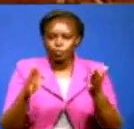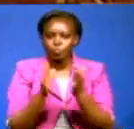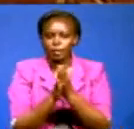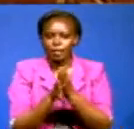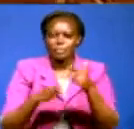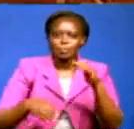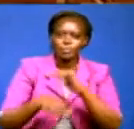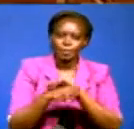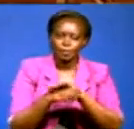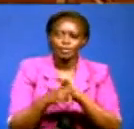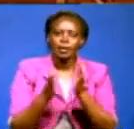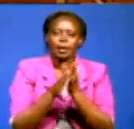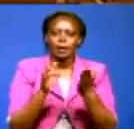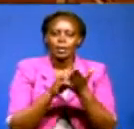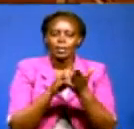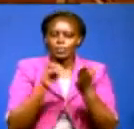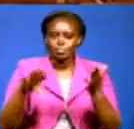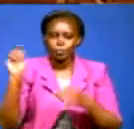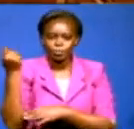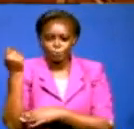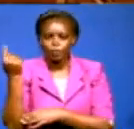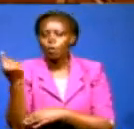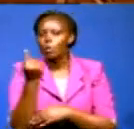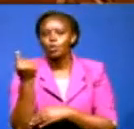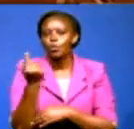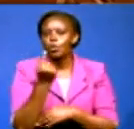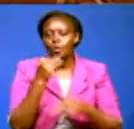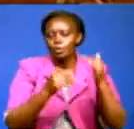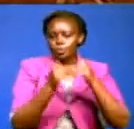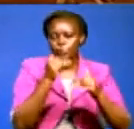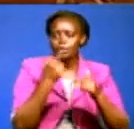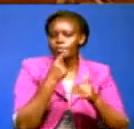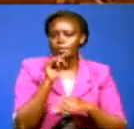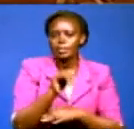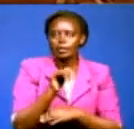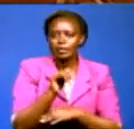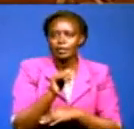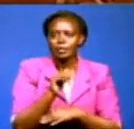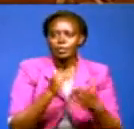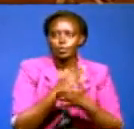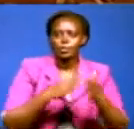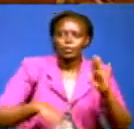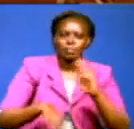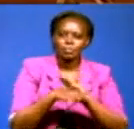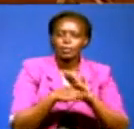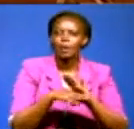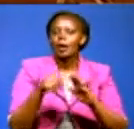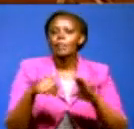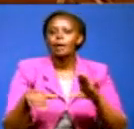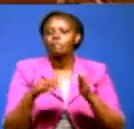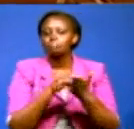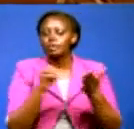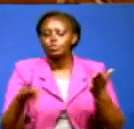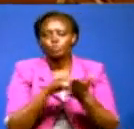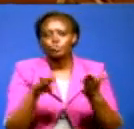impeachment. And removal of the president is the only one where they qualify by saying, by impeachment. All other removals, Mr. Speaker,